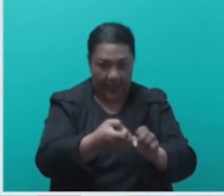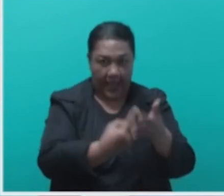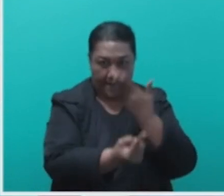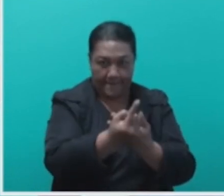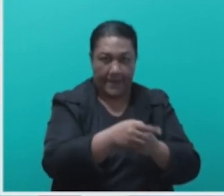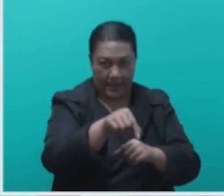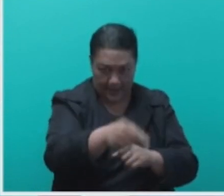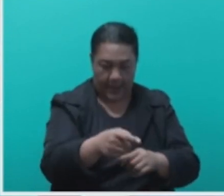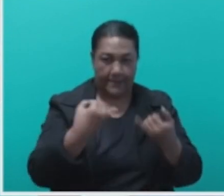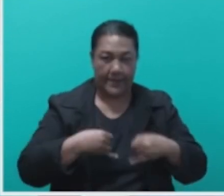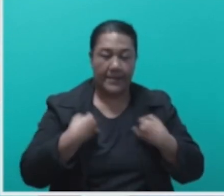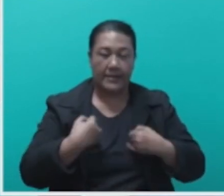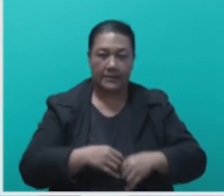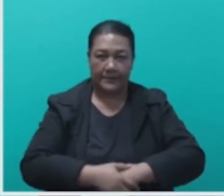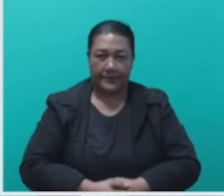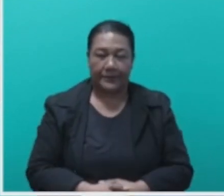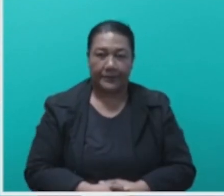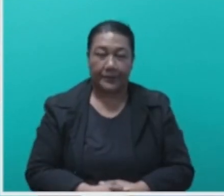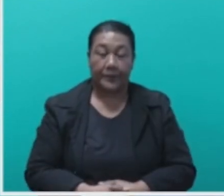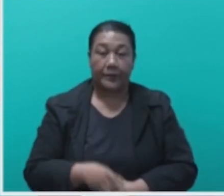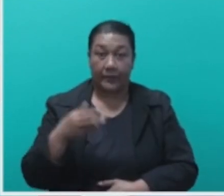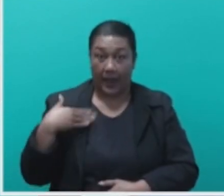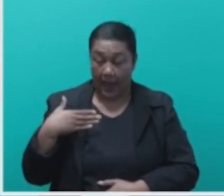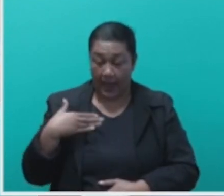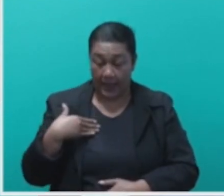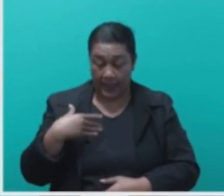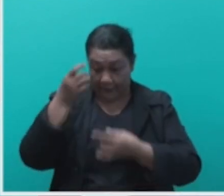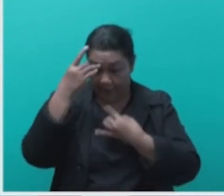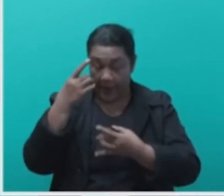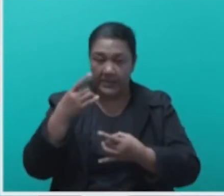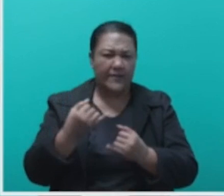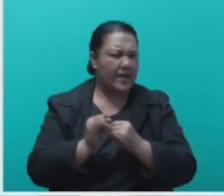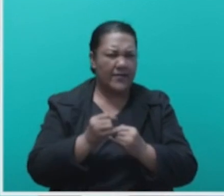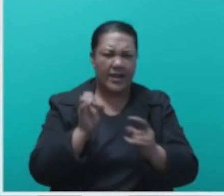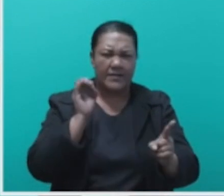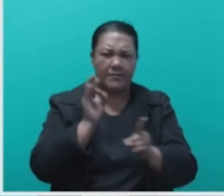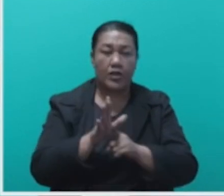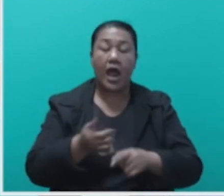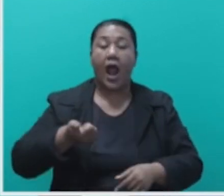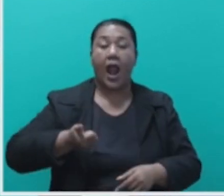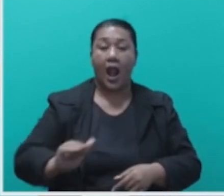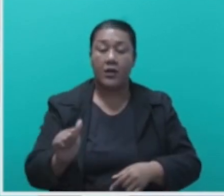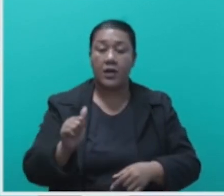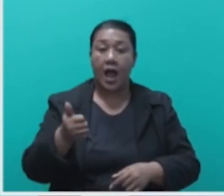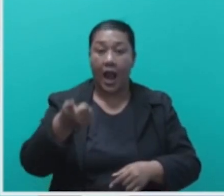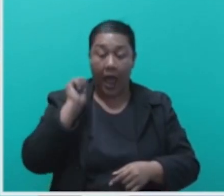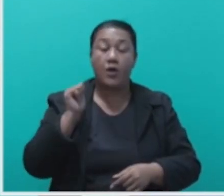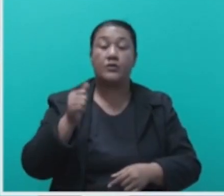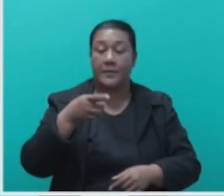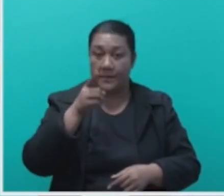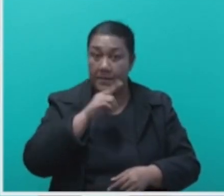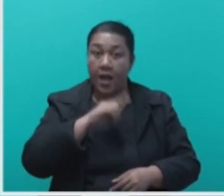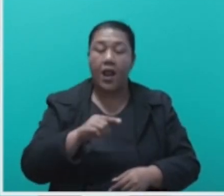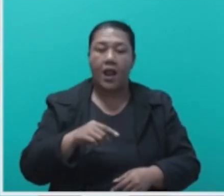Public access to governmental held information is important. It allows individuals to better understand the